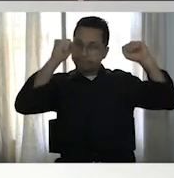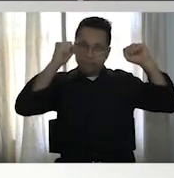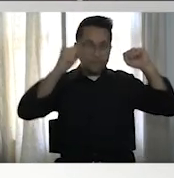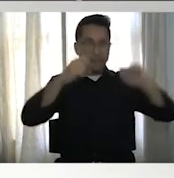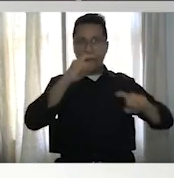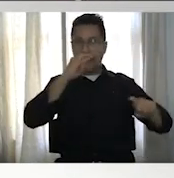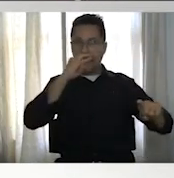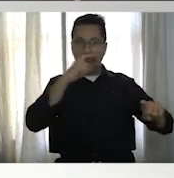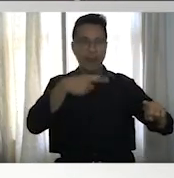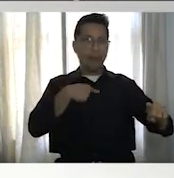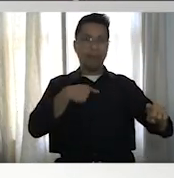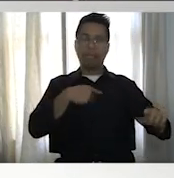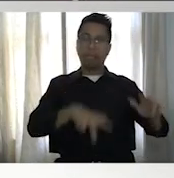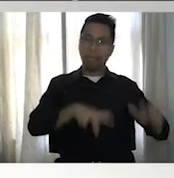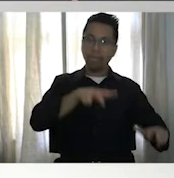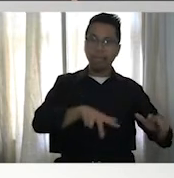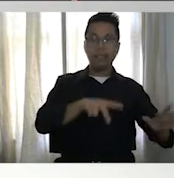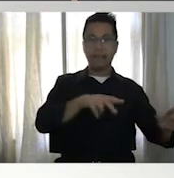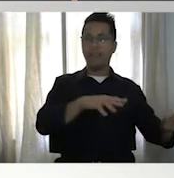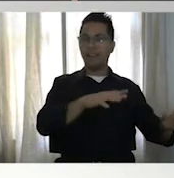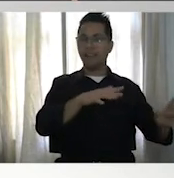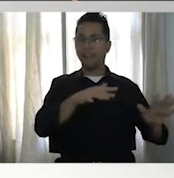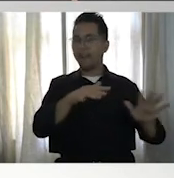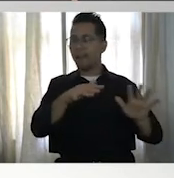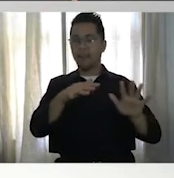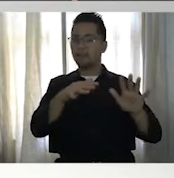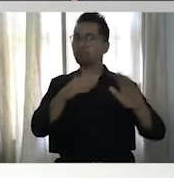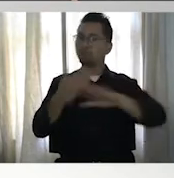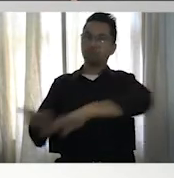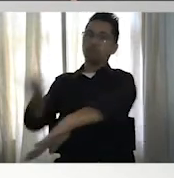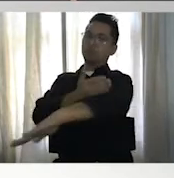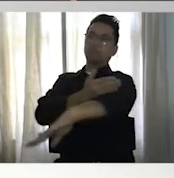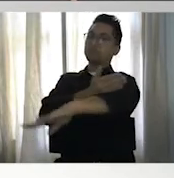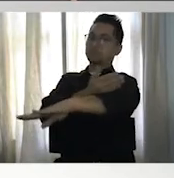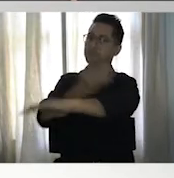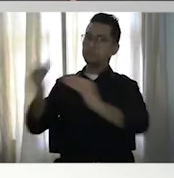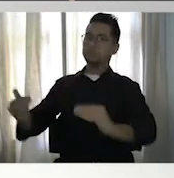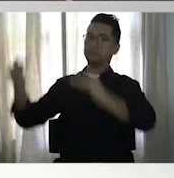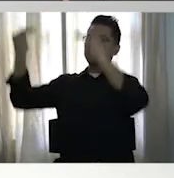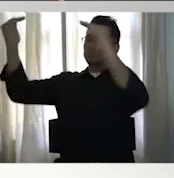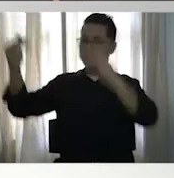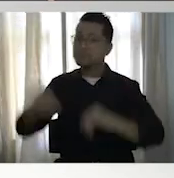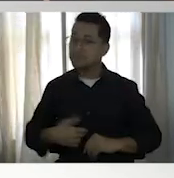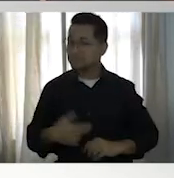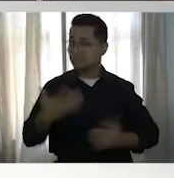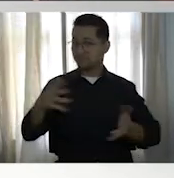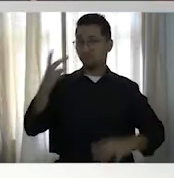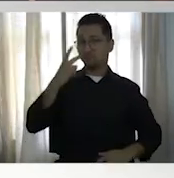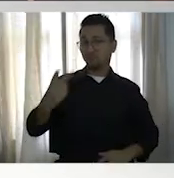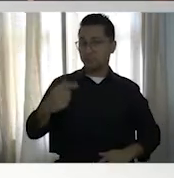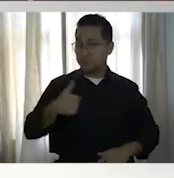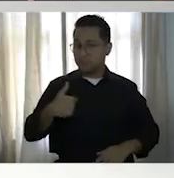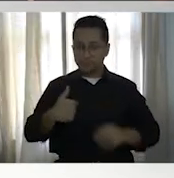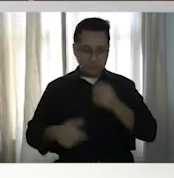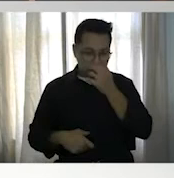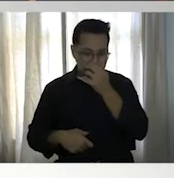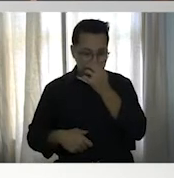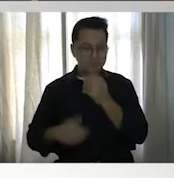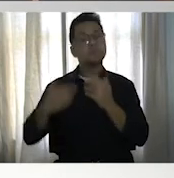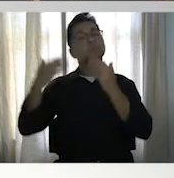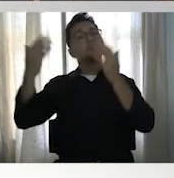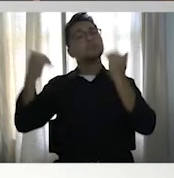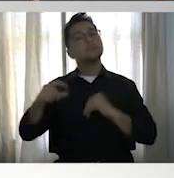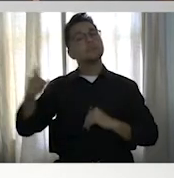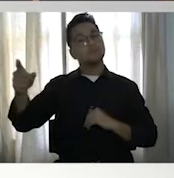were like that and then were able to move to a higher language level. This next is what we